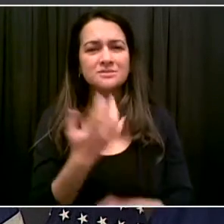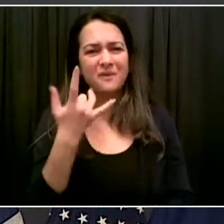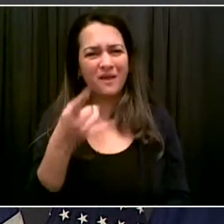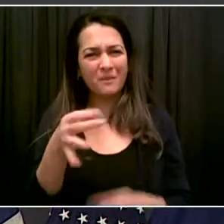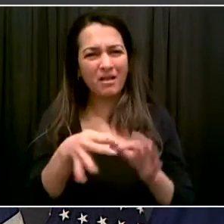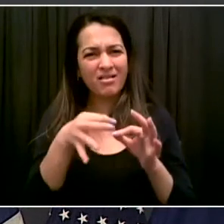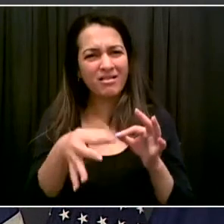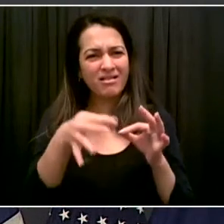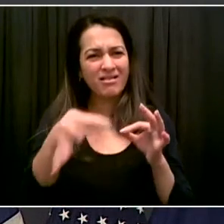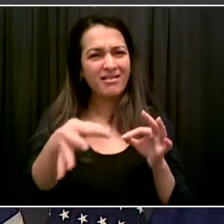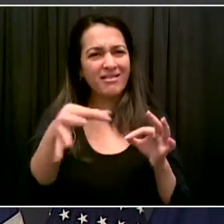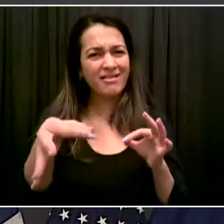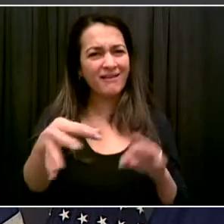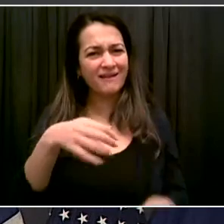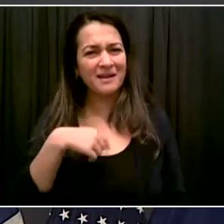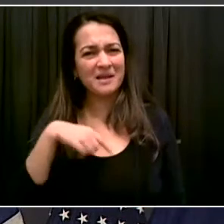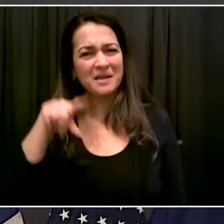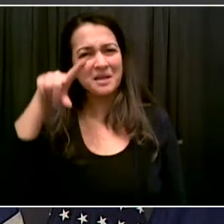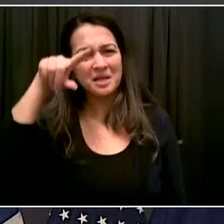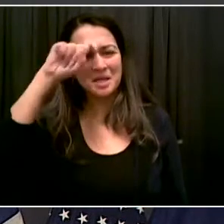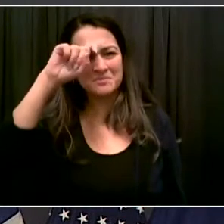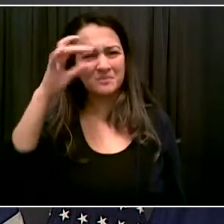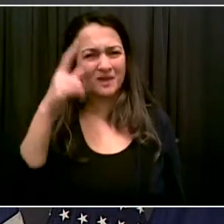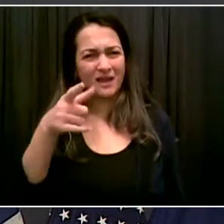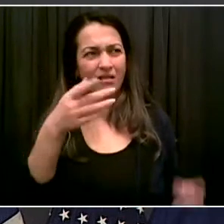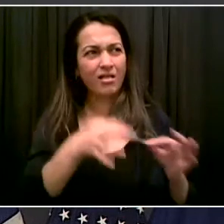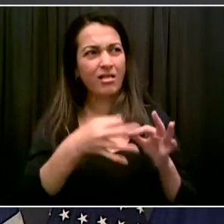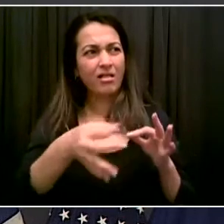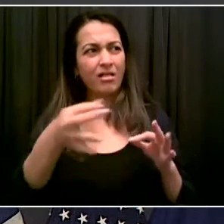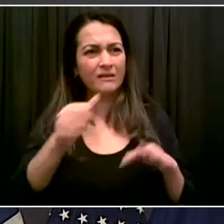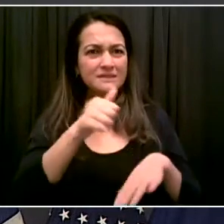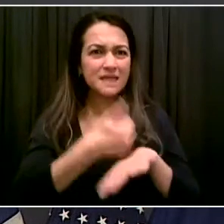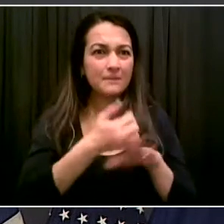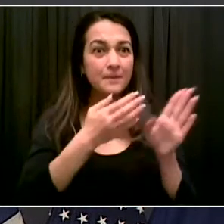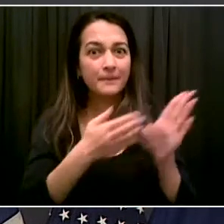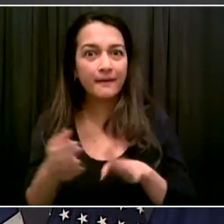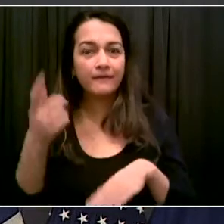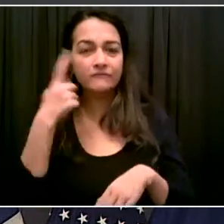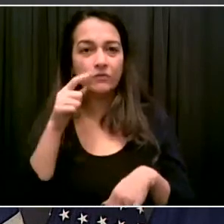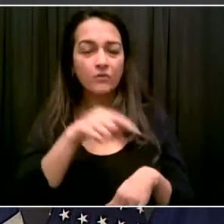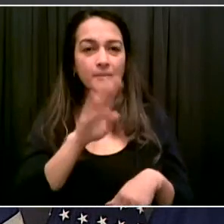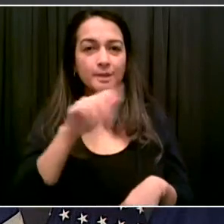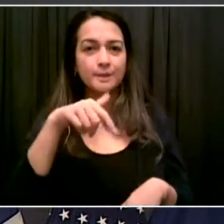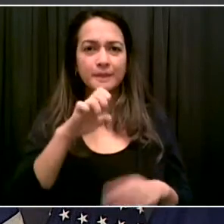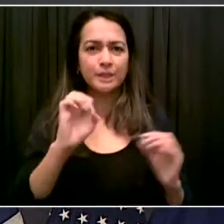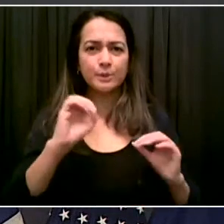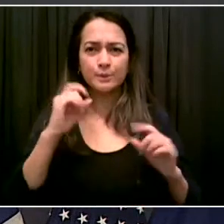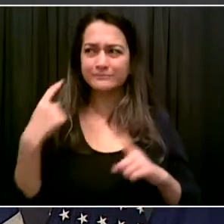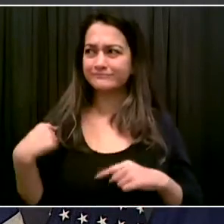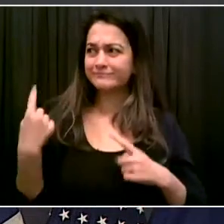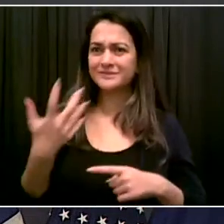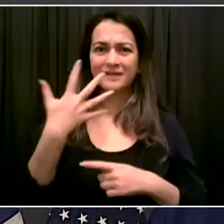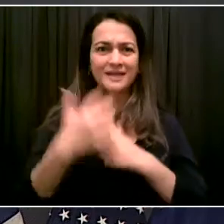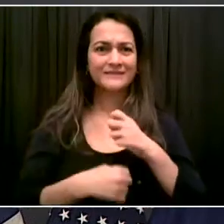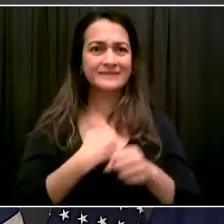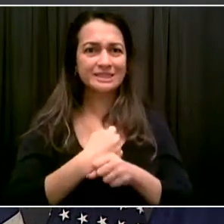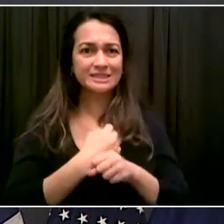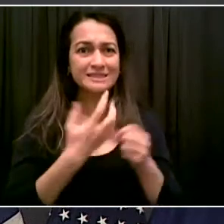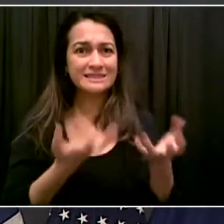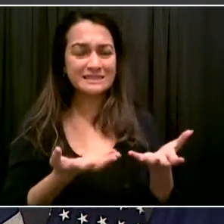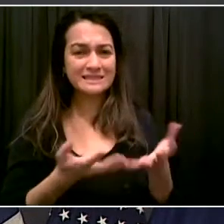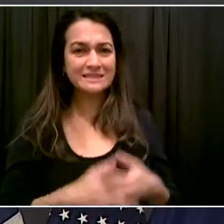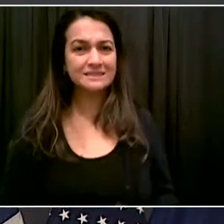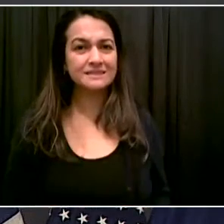instead of sort of this 20-year fix that necessitates another solution down the road. So